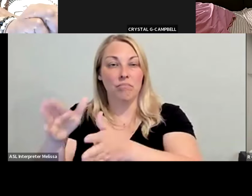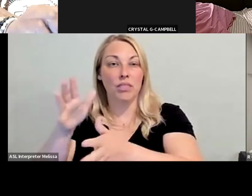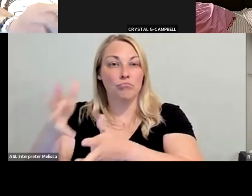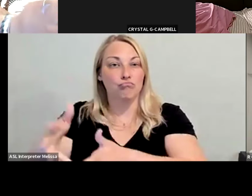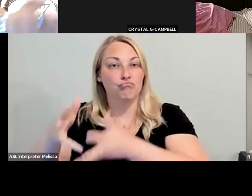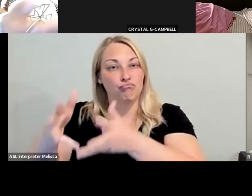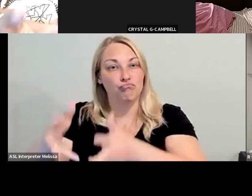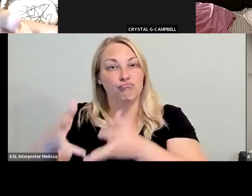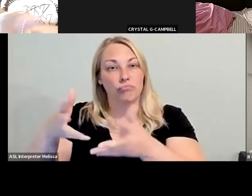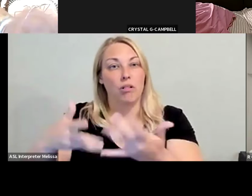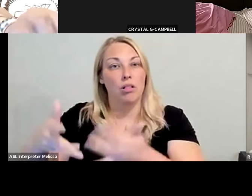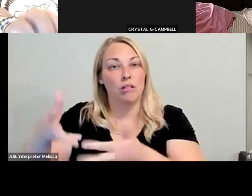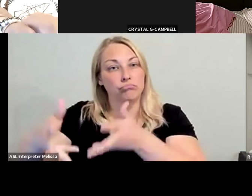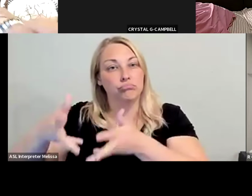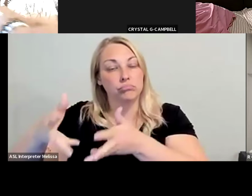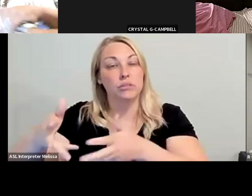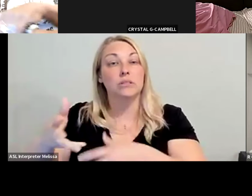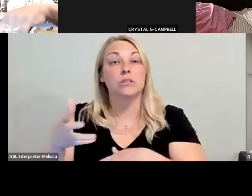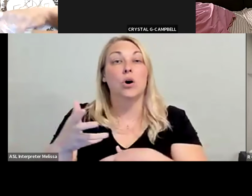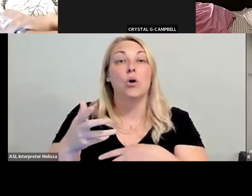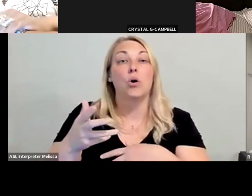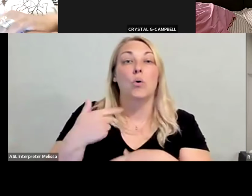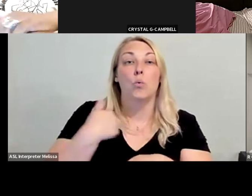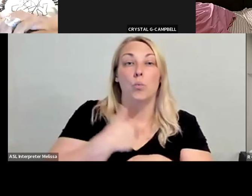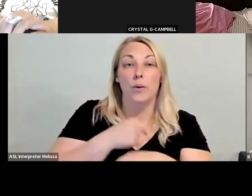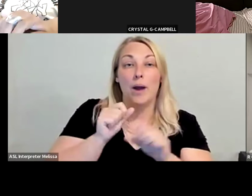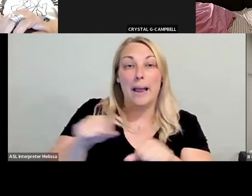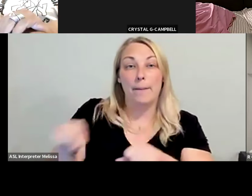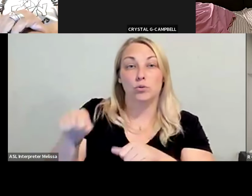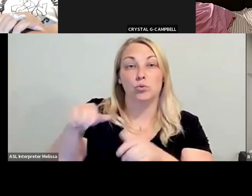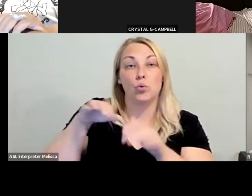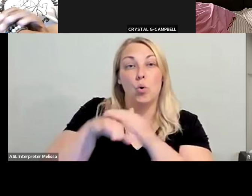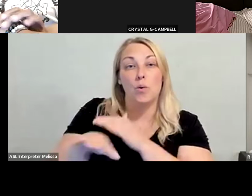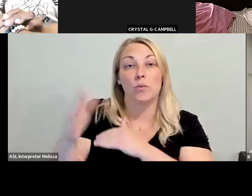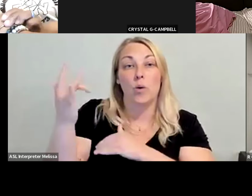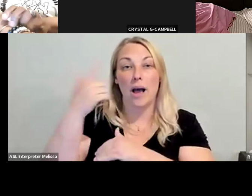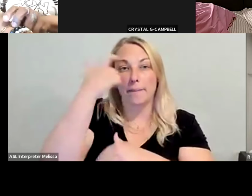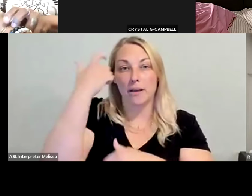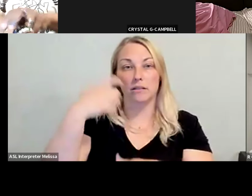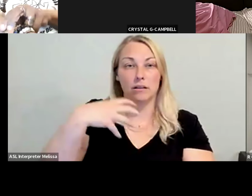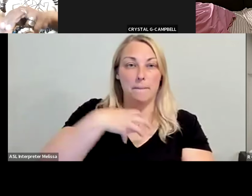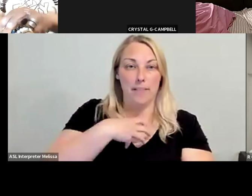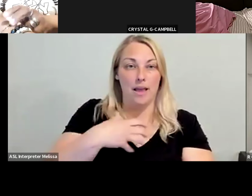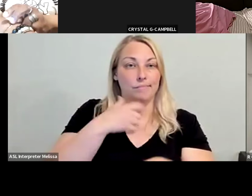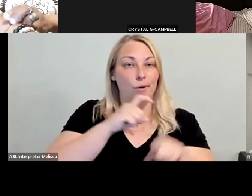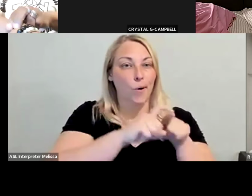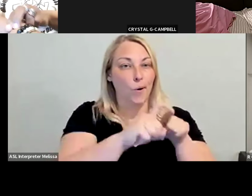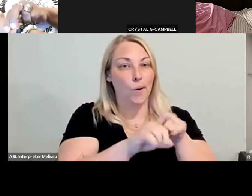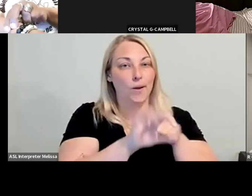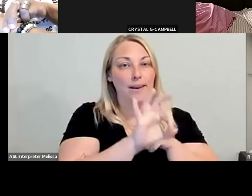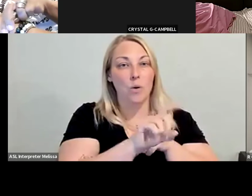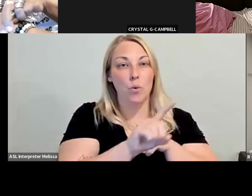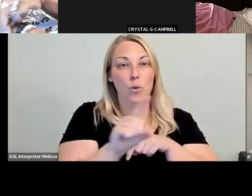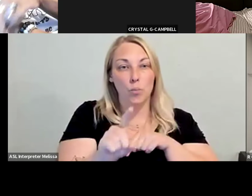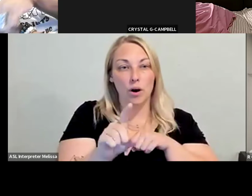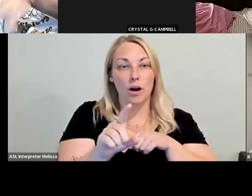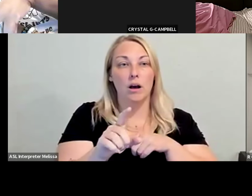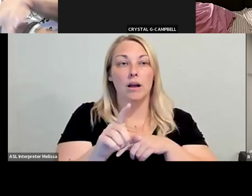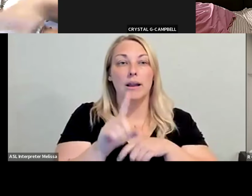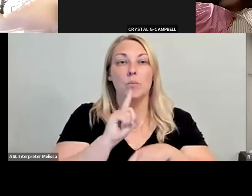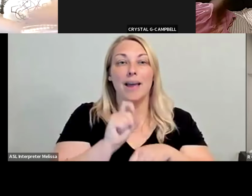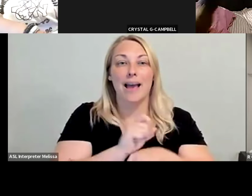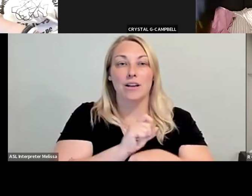that we were able to get in there was the complaints that were coming in to 911, and we actually